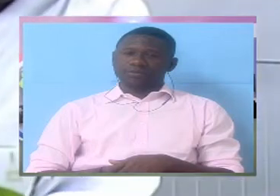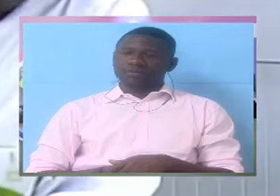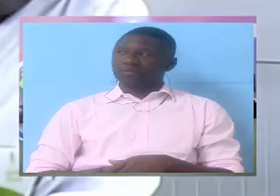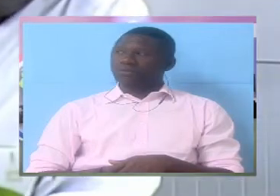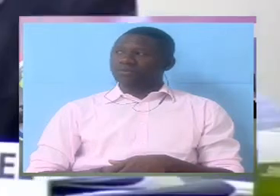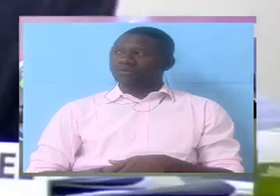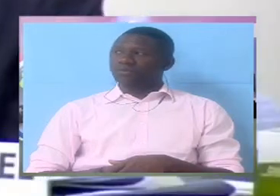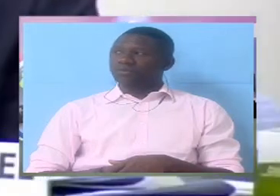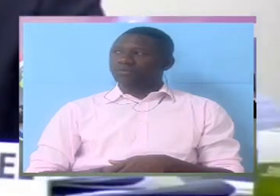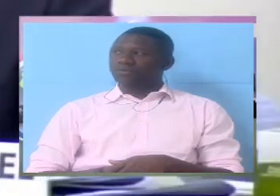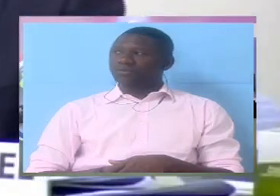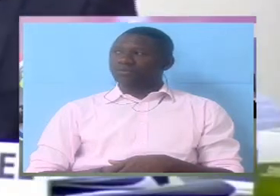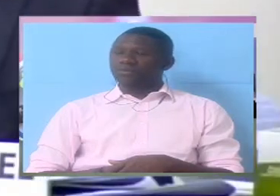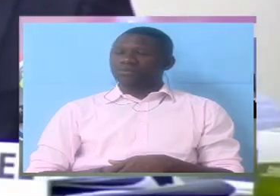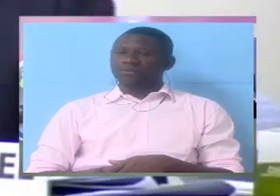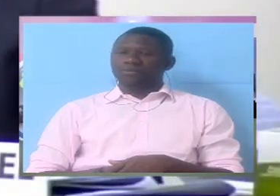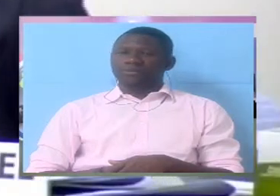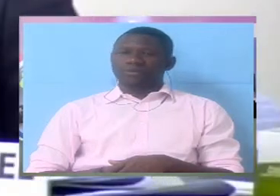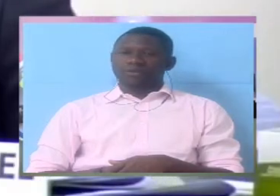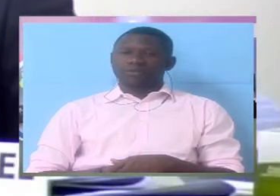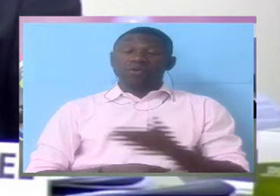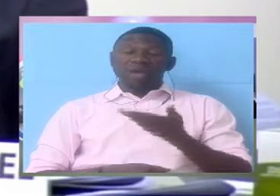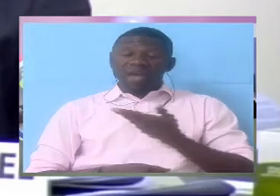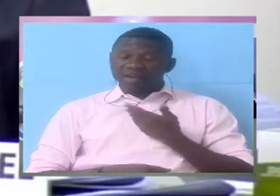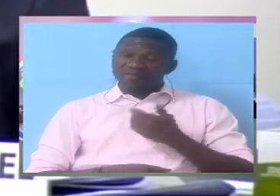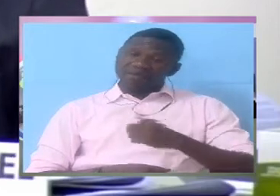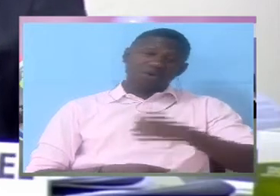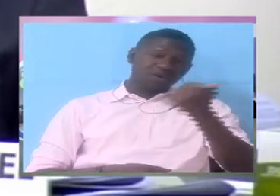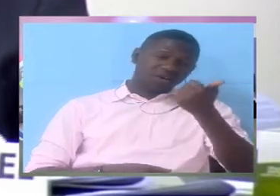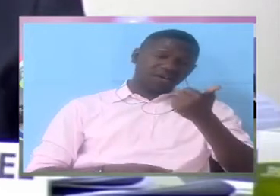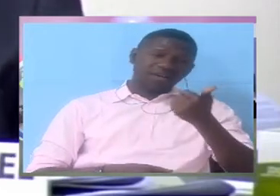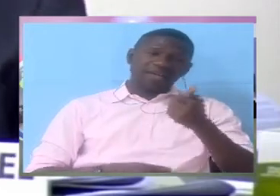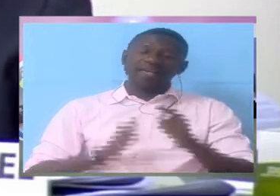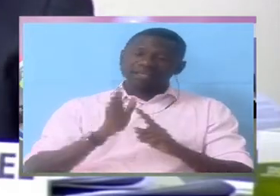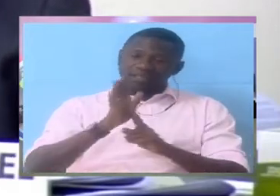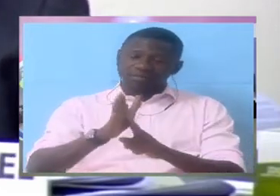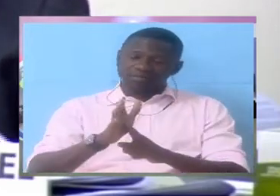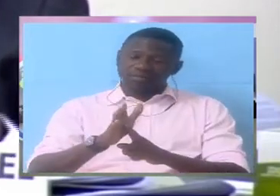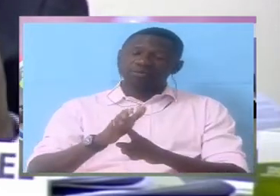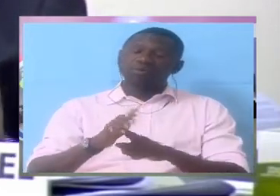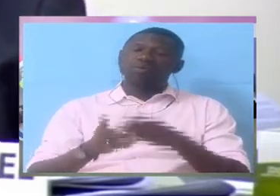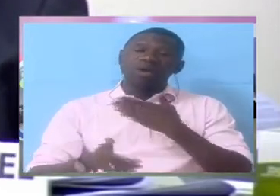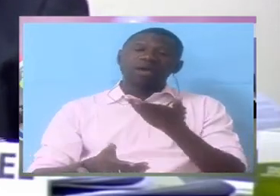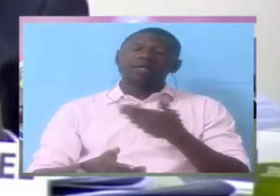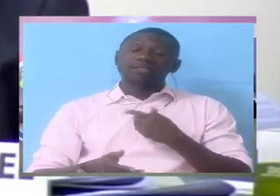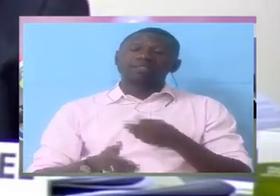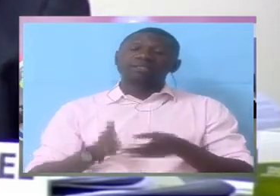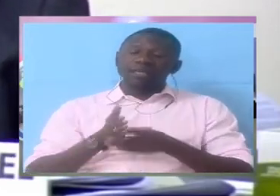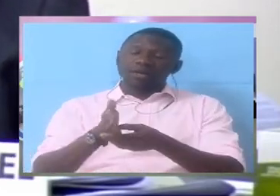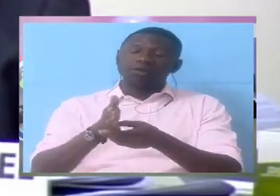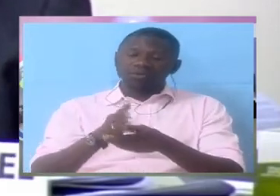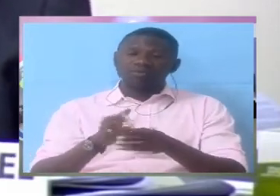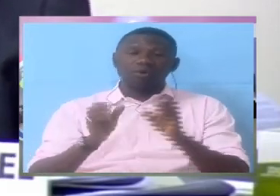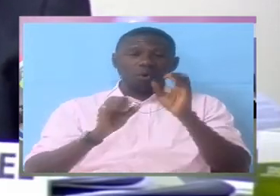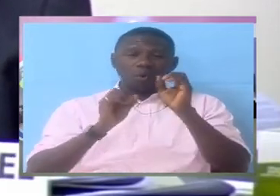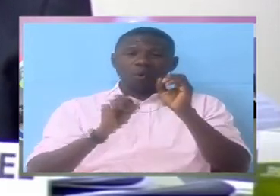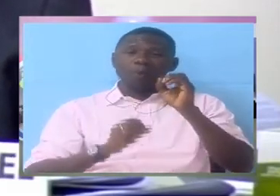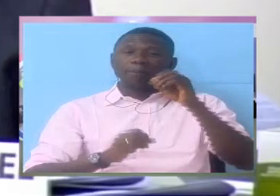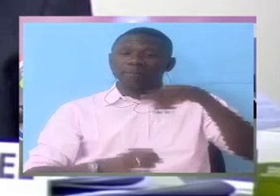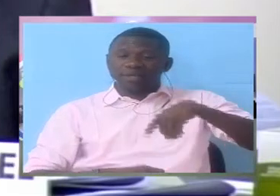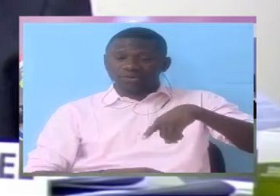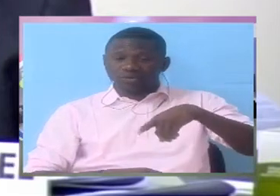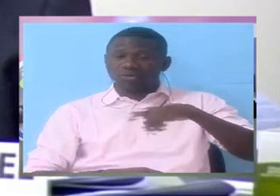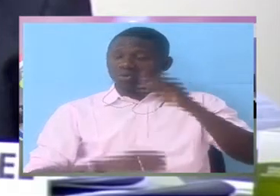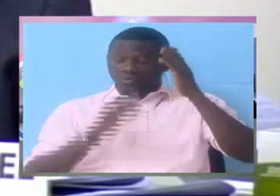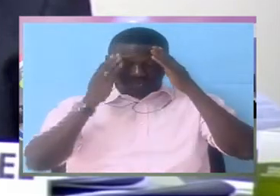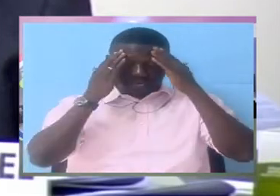Is there another instance wherein the director of operations would not know what is going on? For misal do